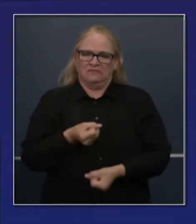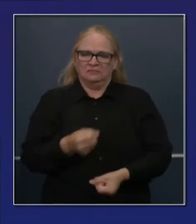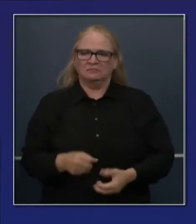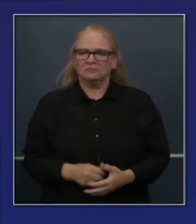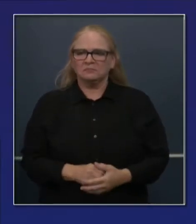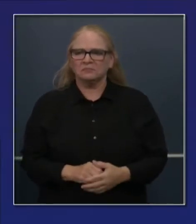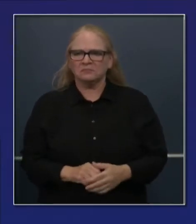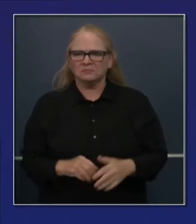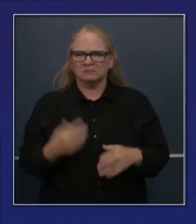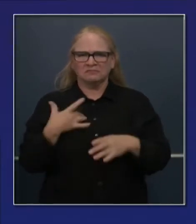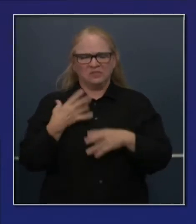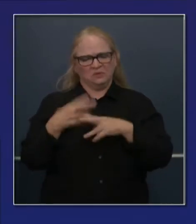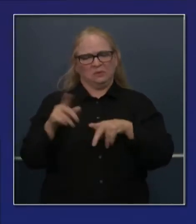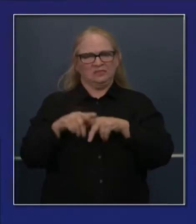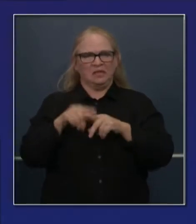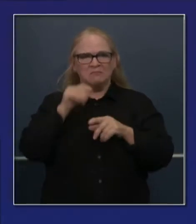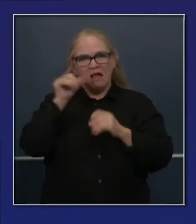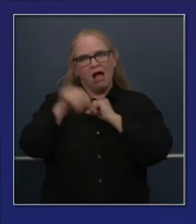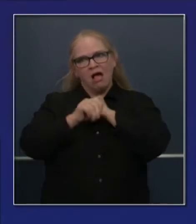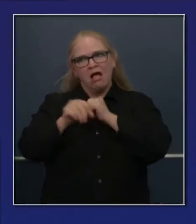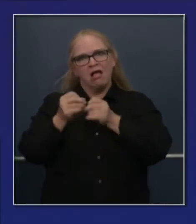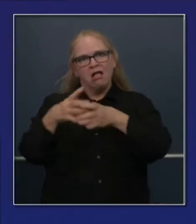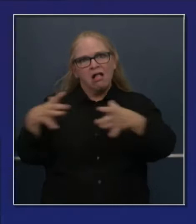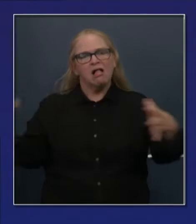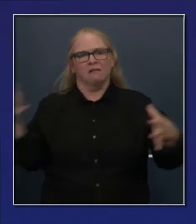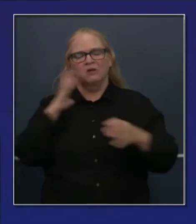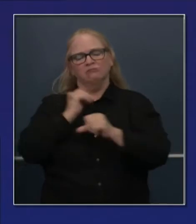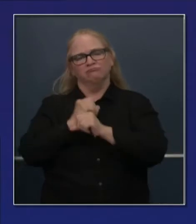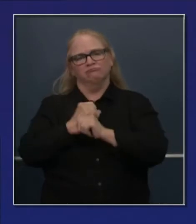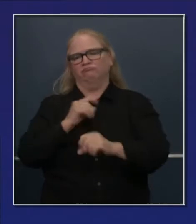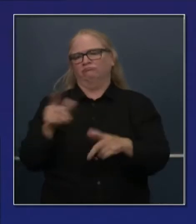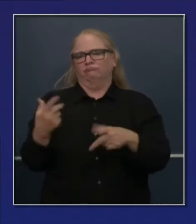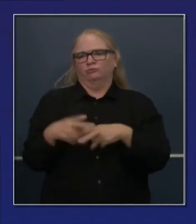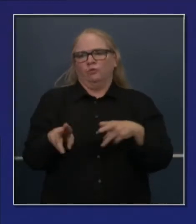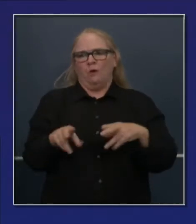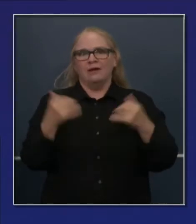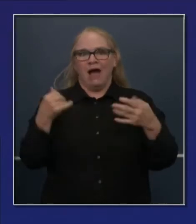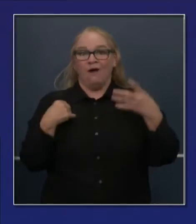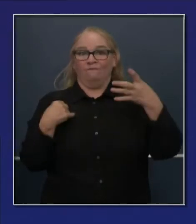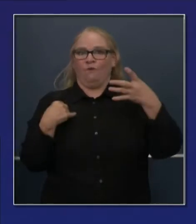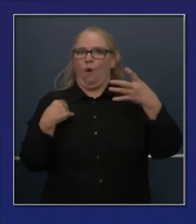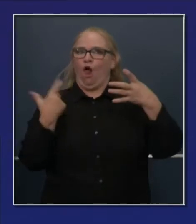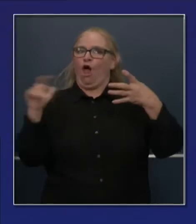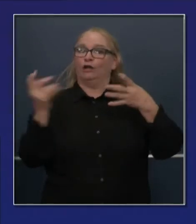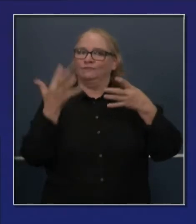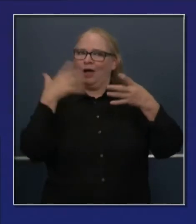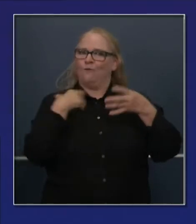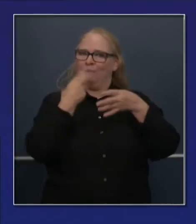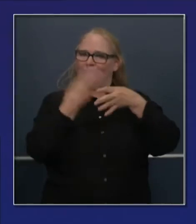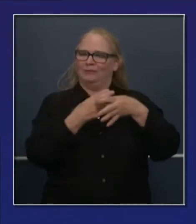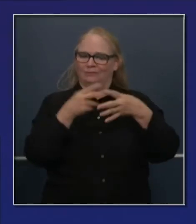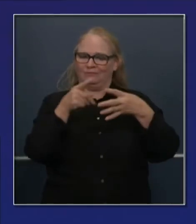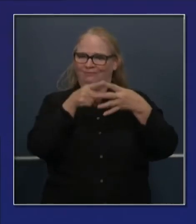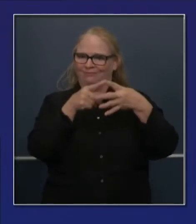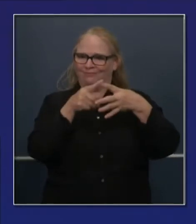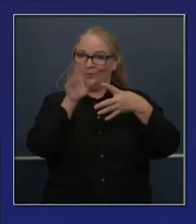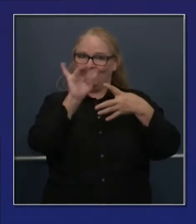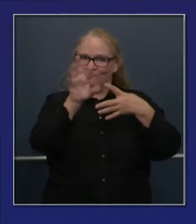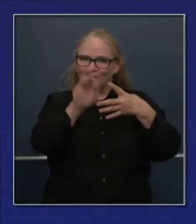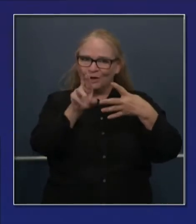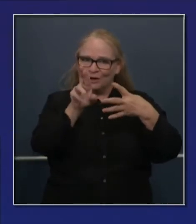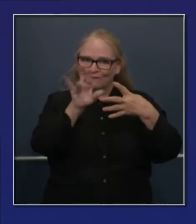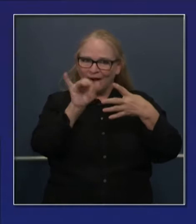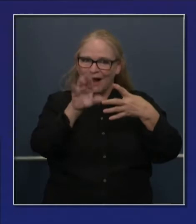short order. There are, however, 4 larger fires, active fires in the state of California. The River Fire, which has